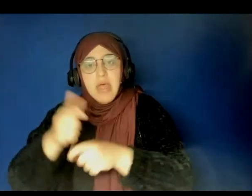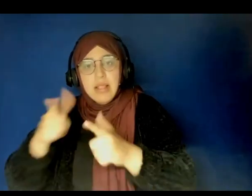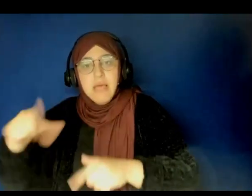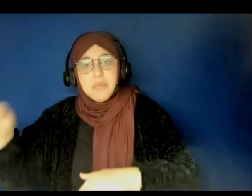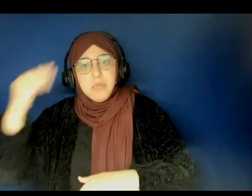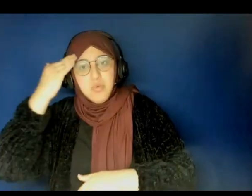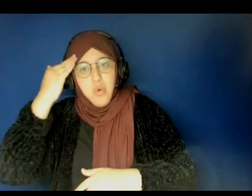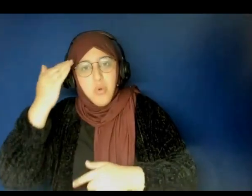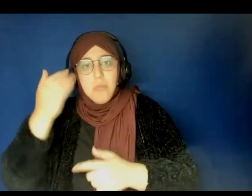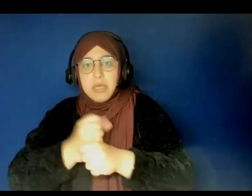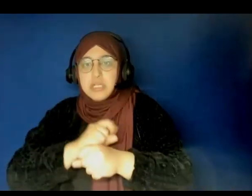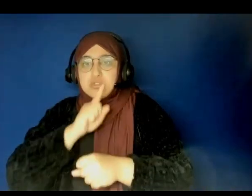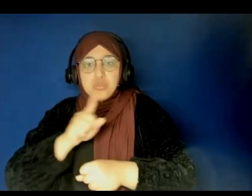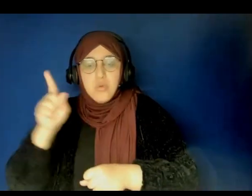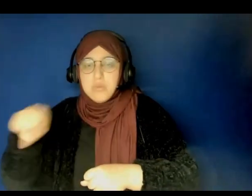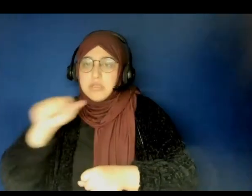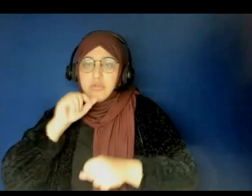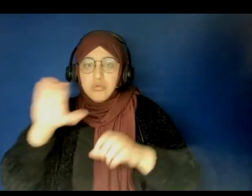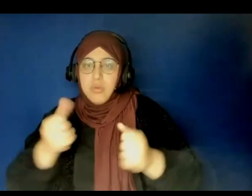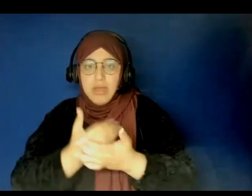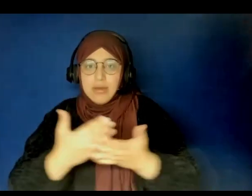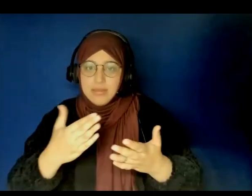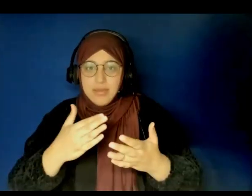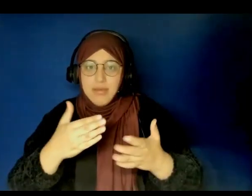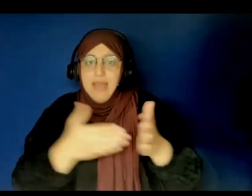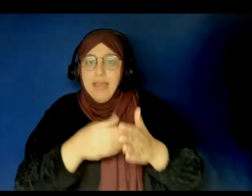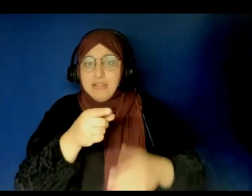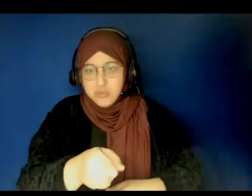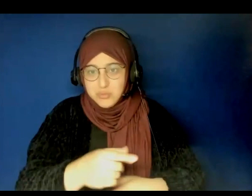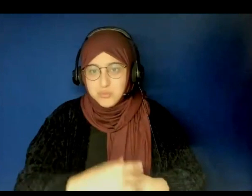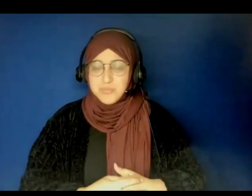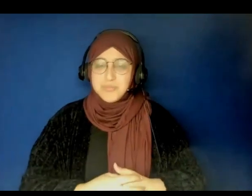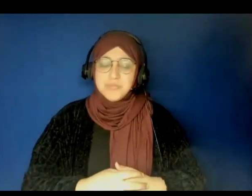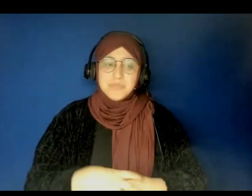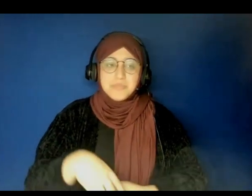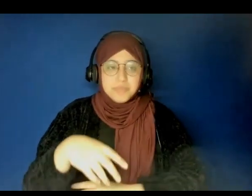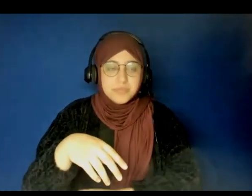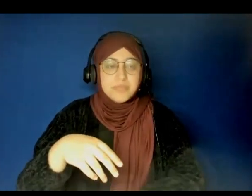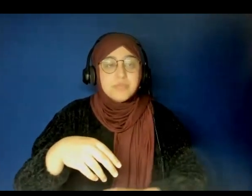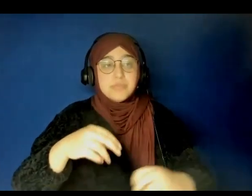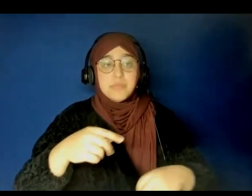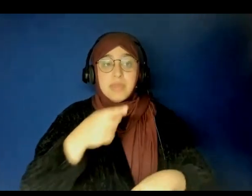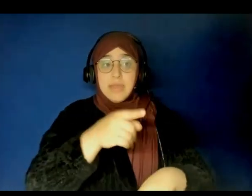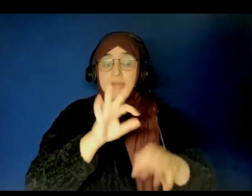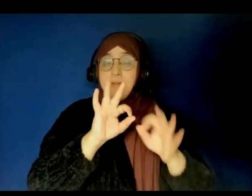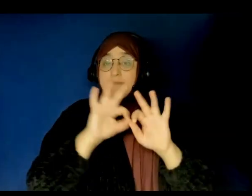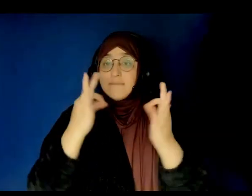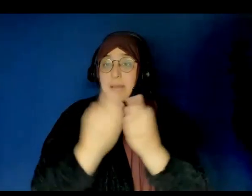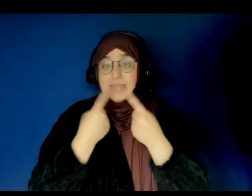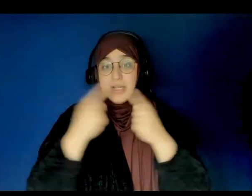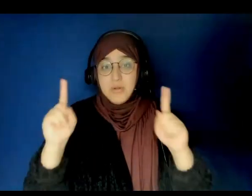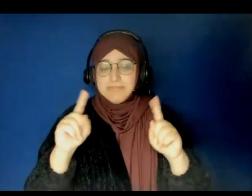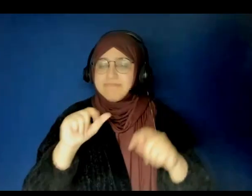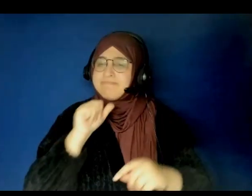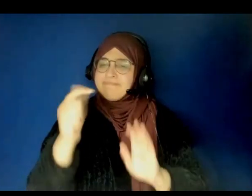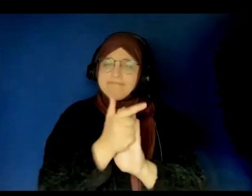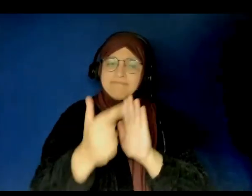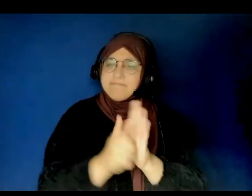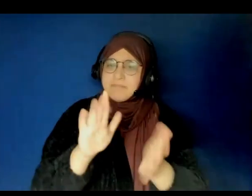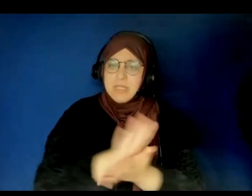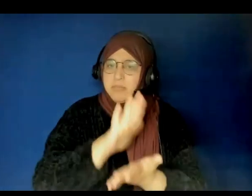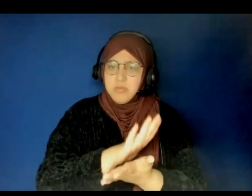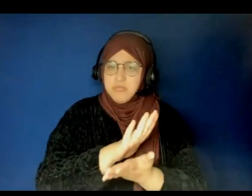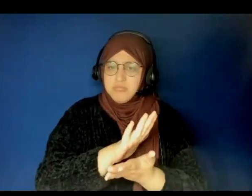A family declaration is not a legal document, meaning that it does not have to be necessarily